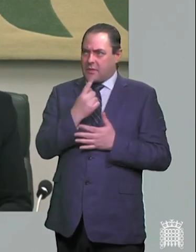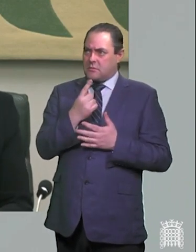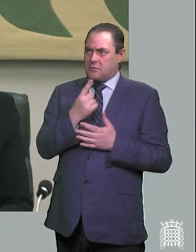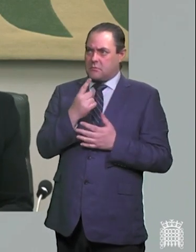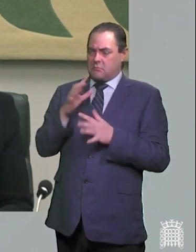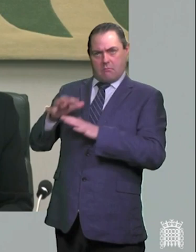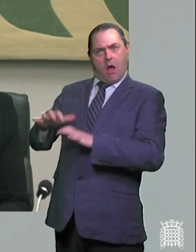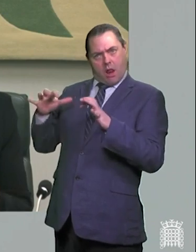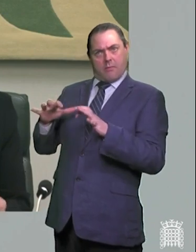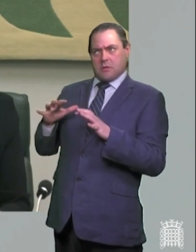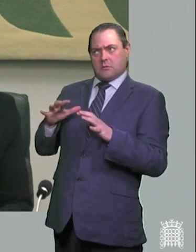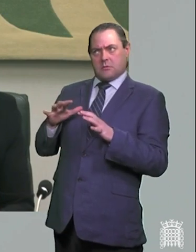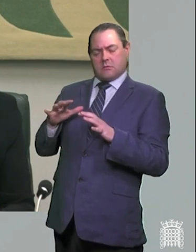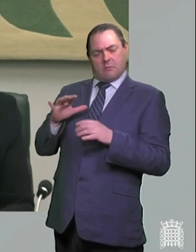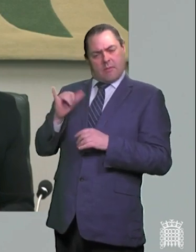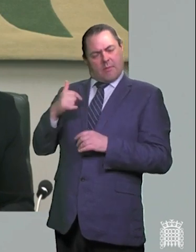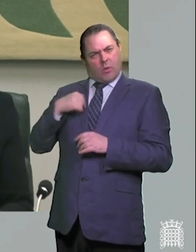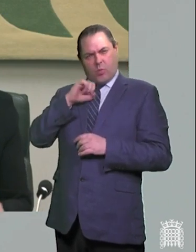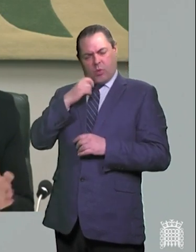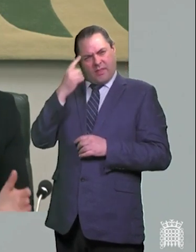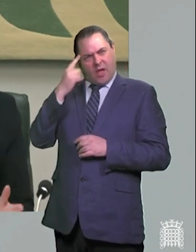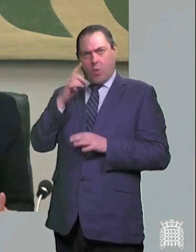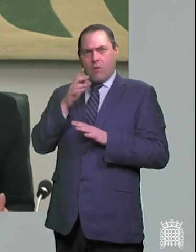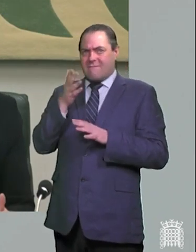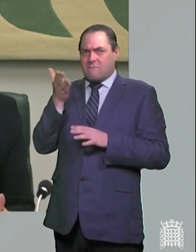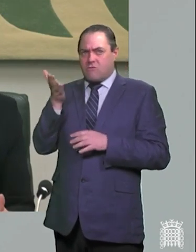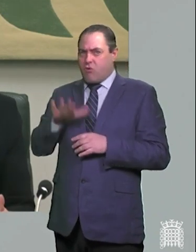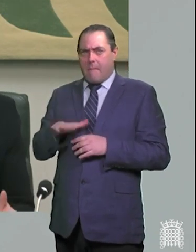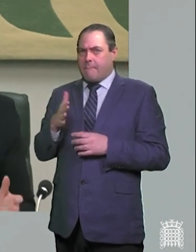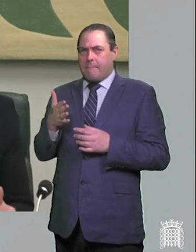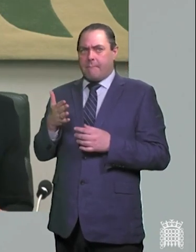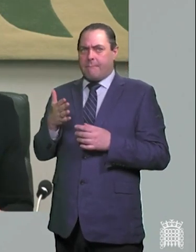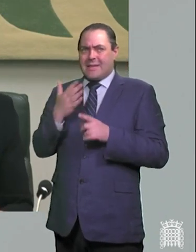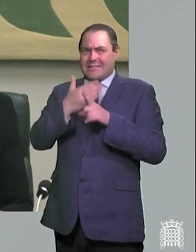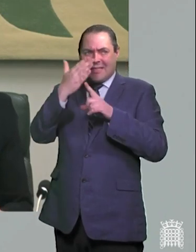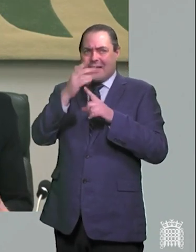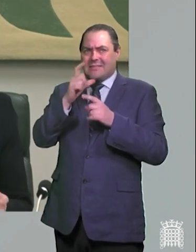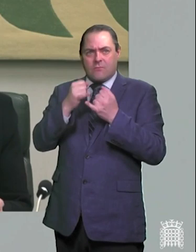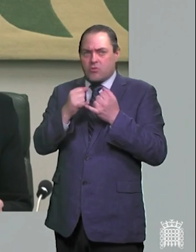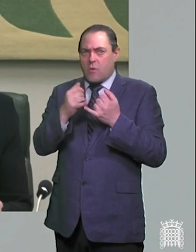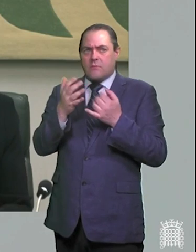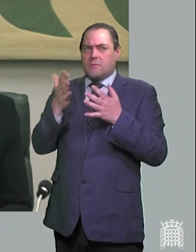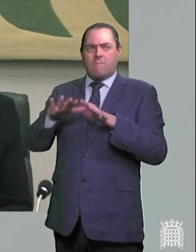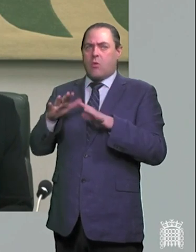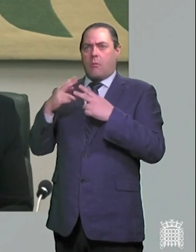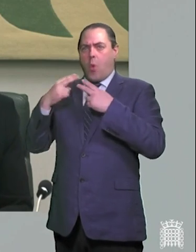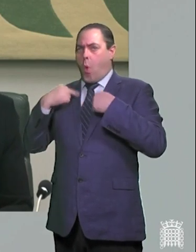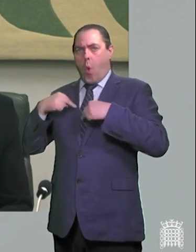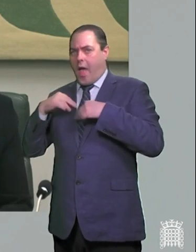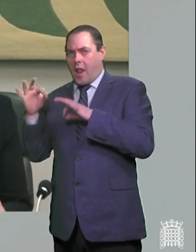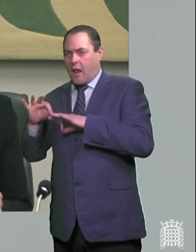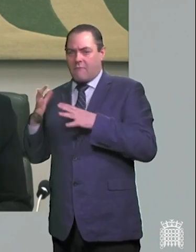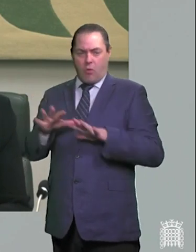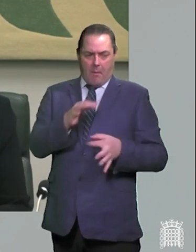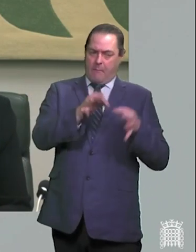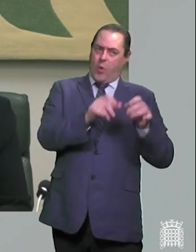us to be a bit dismayed to hear that it was not from the senior civil servants, it was from political